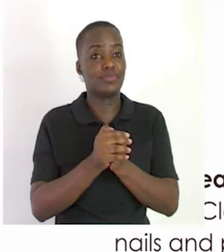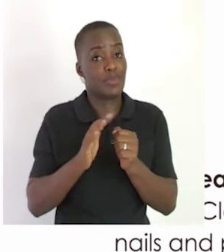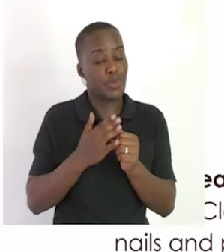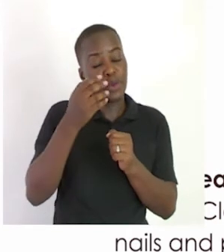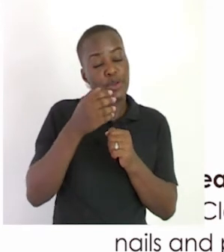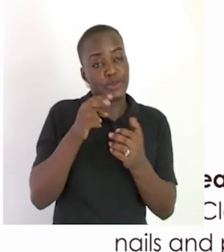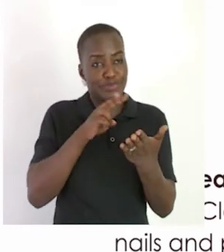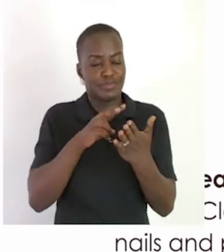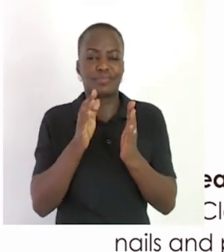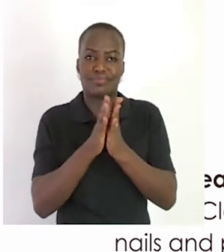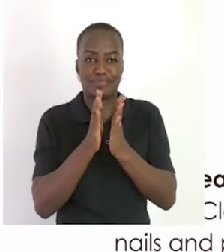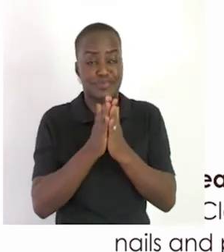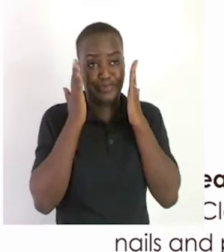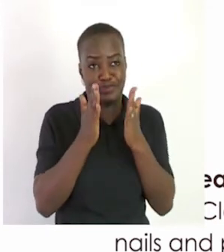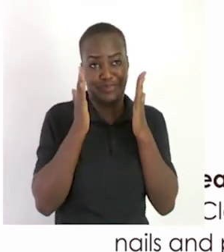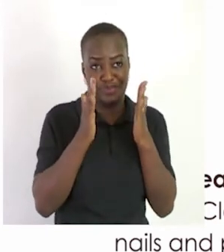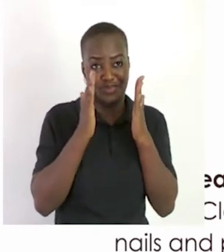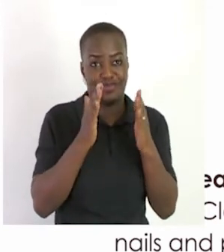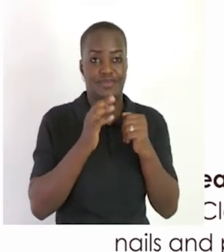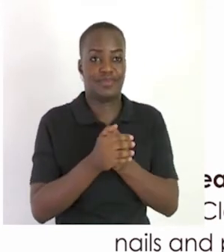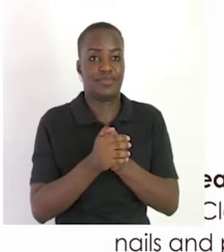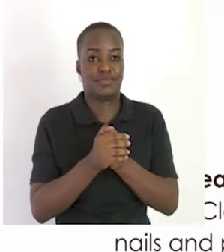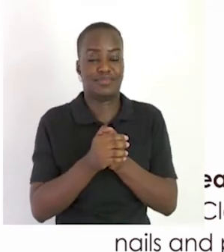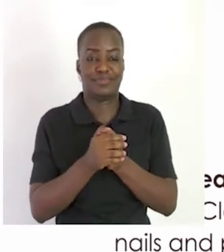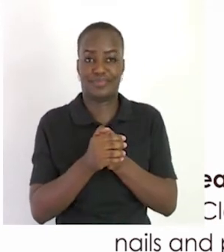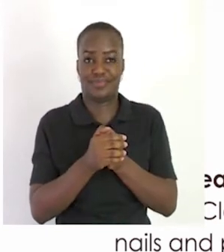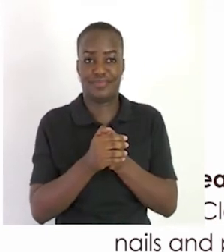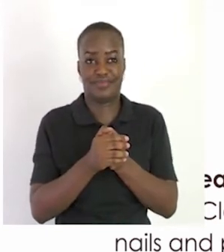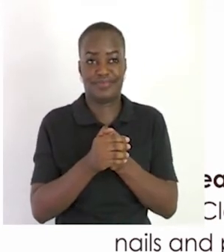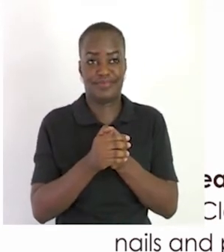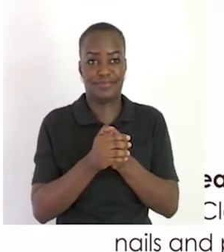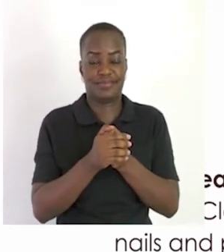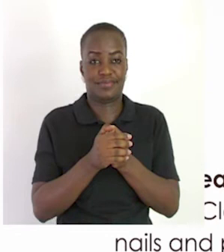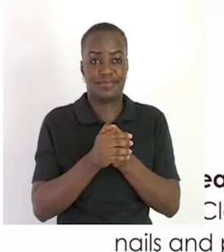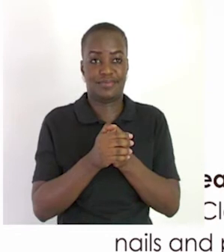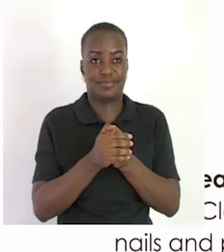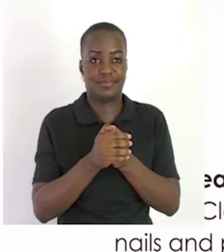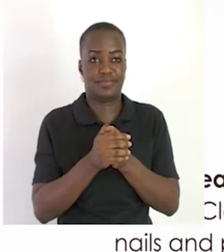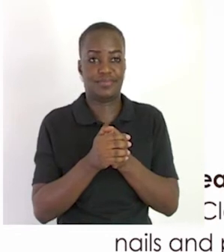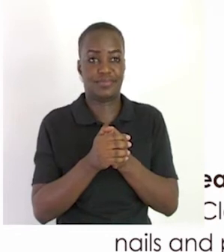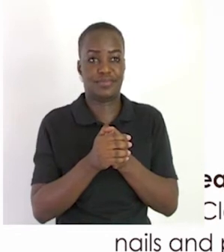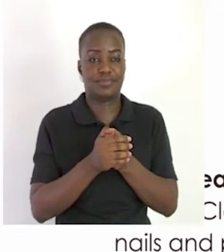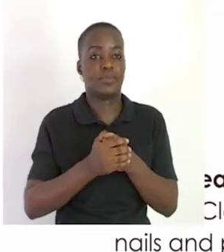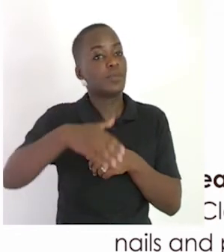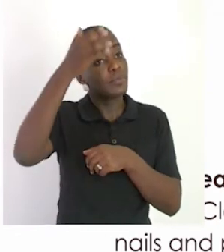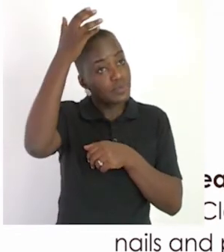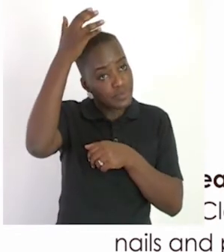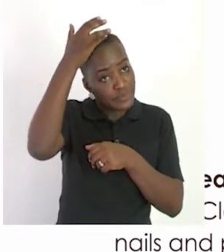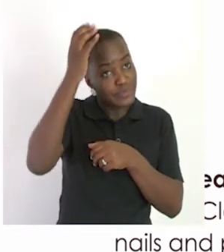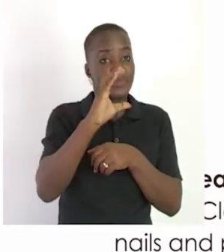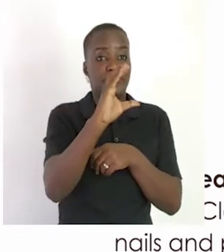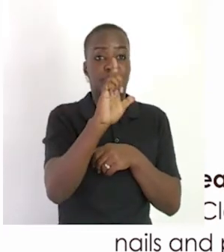me, you are more than welcome to. Are we ready? Let us go.